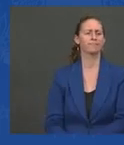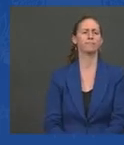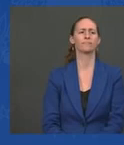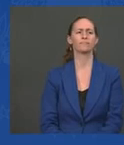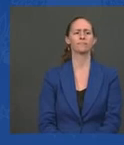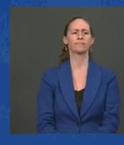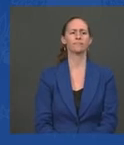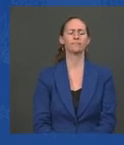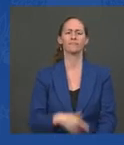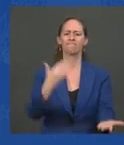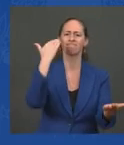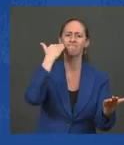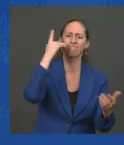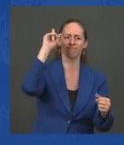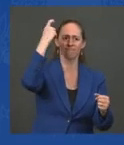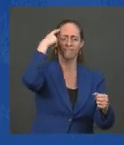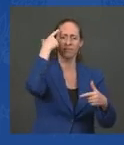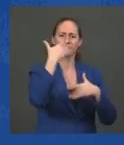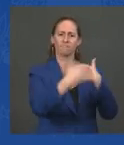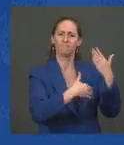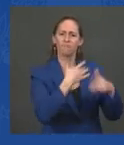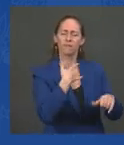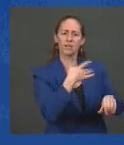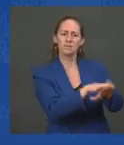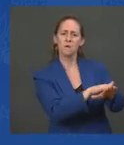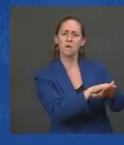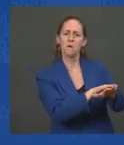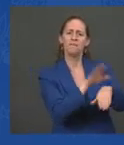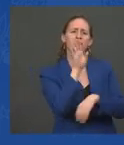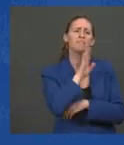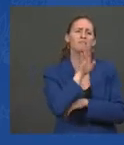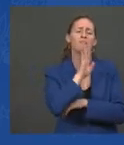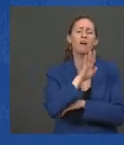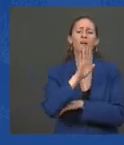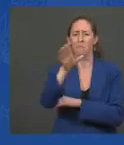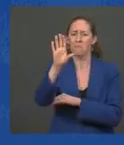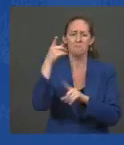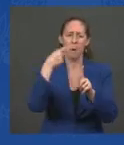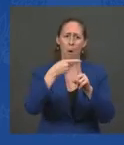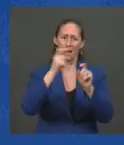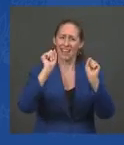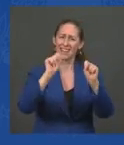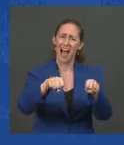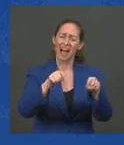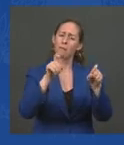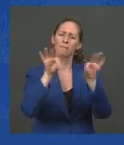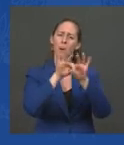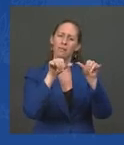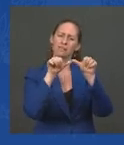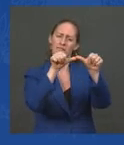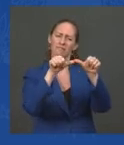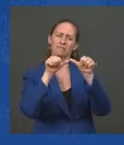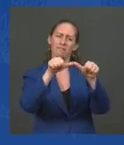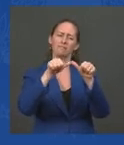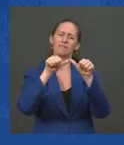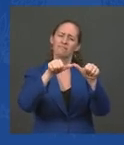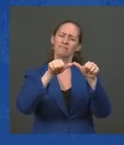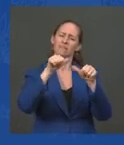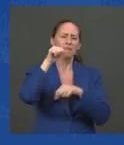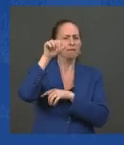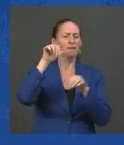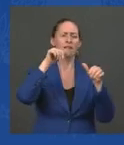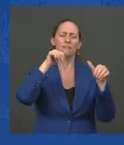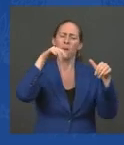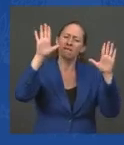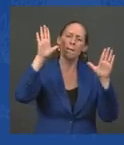dispiriting. But I also know what's possible if we keep the pressure up, if we never give up, if we keep the